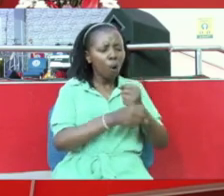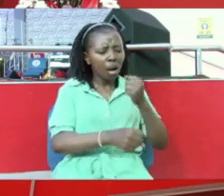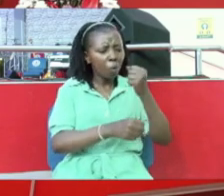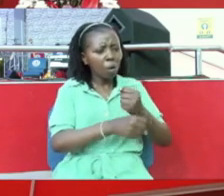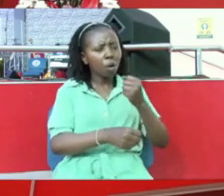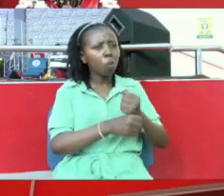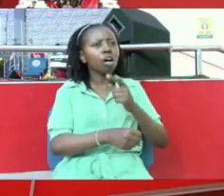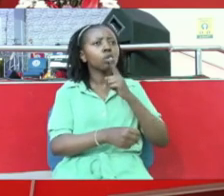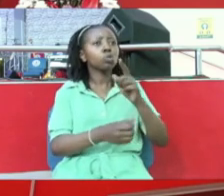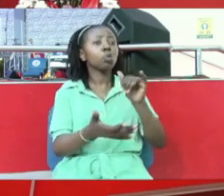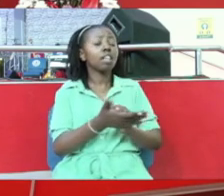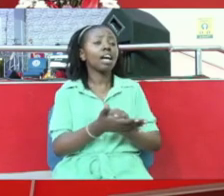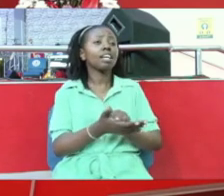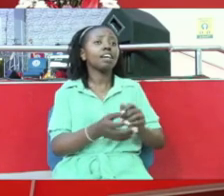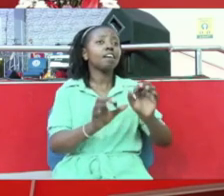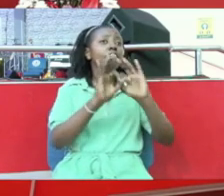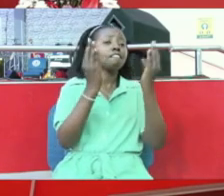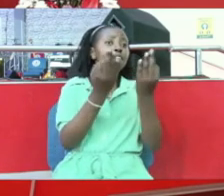are provided